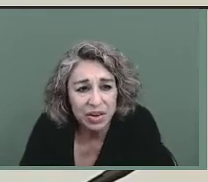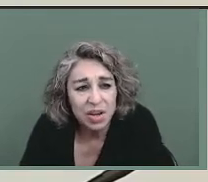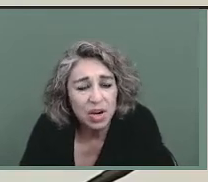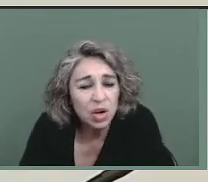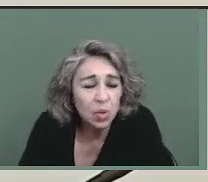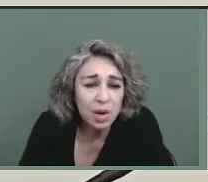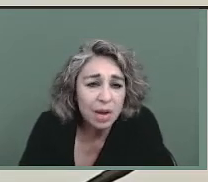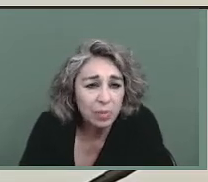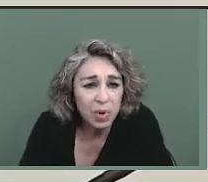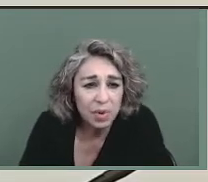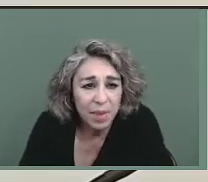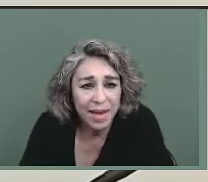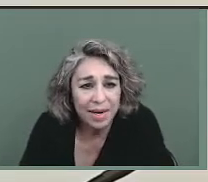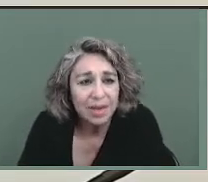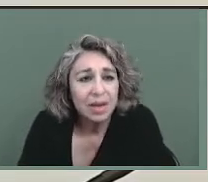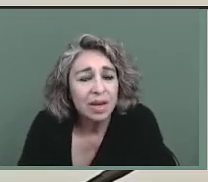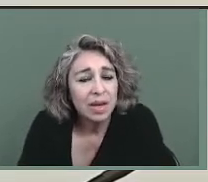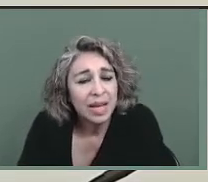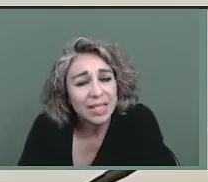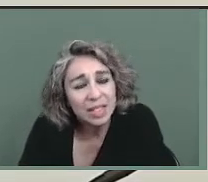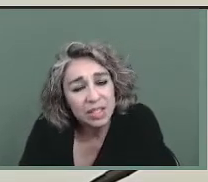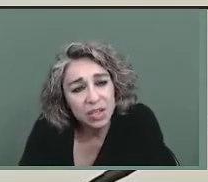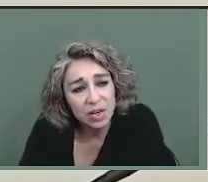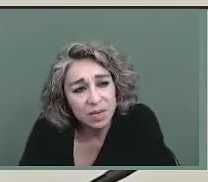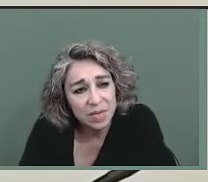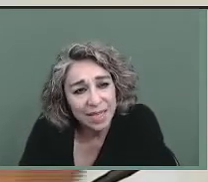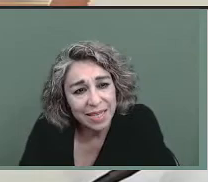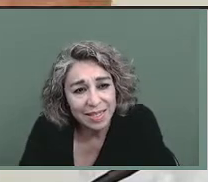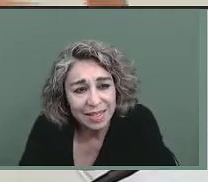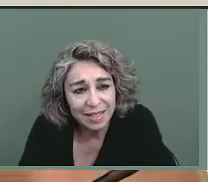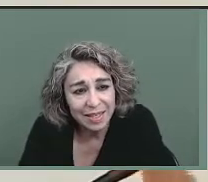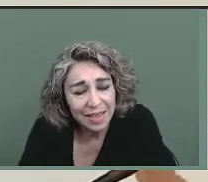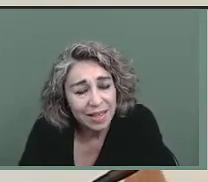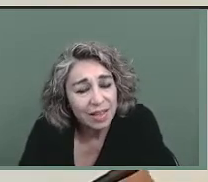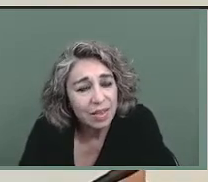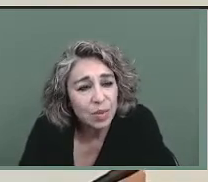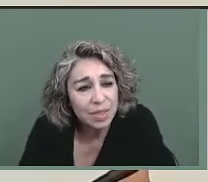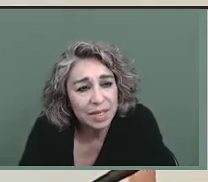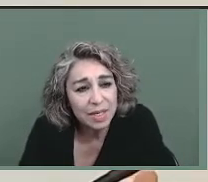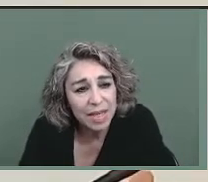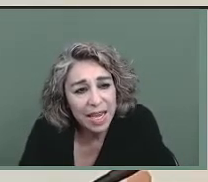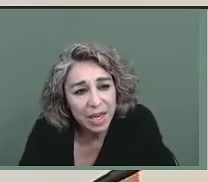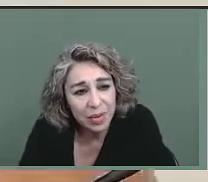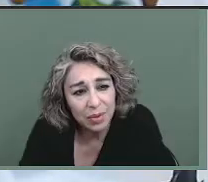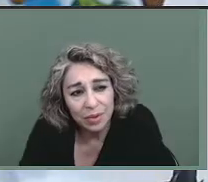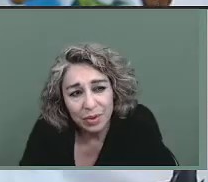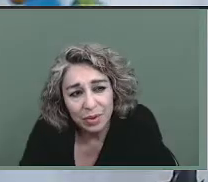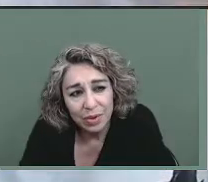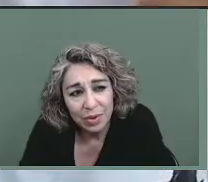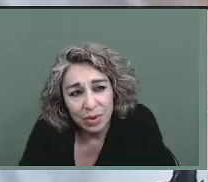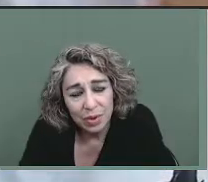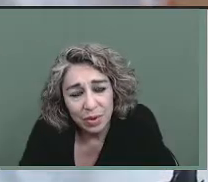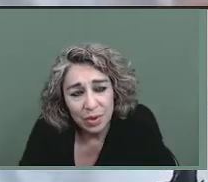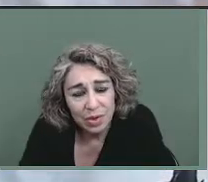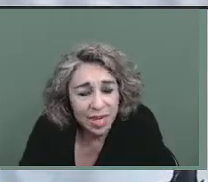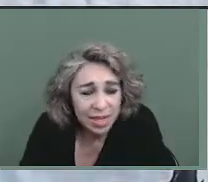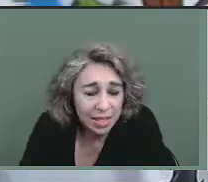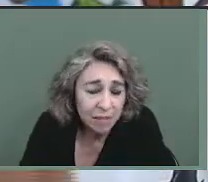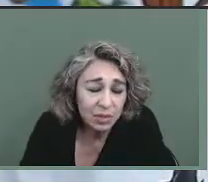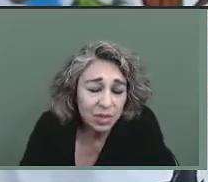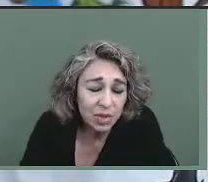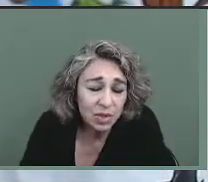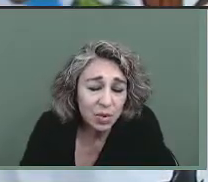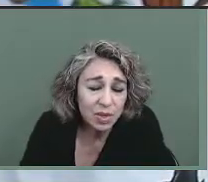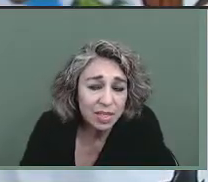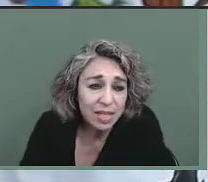nature. No, we're not born bad. It's the circumstances, the ones that take you or take